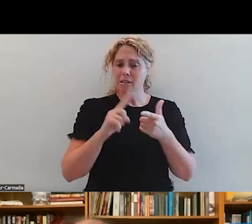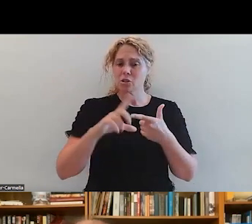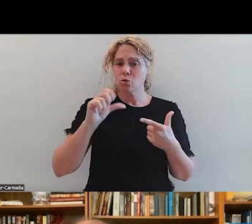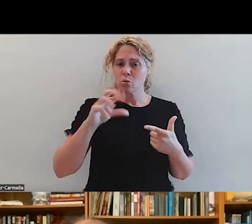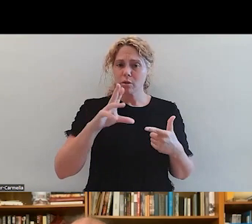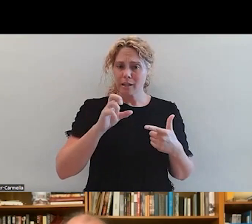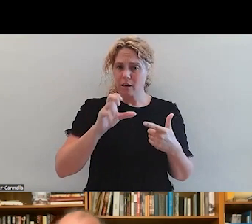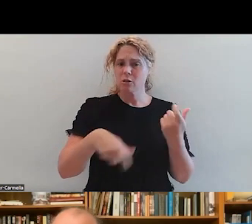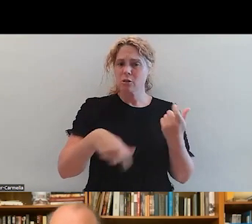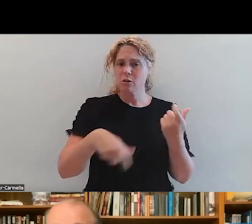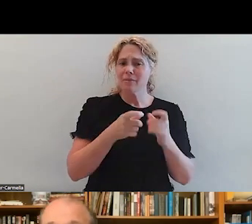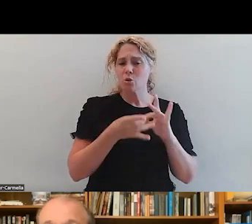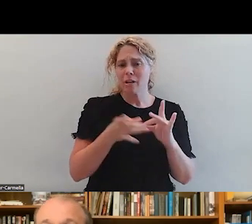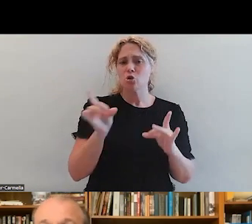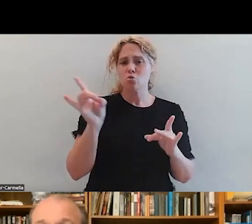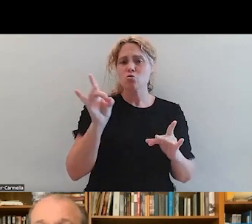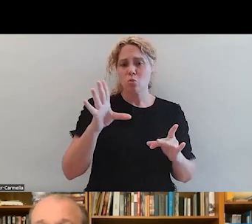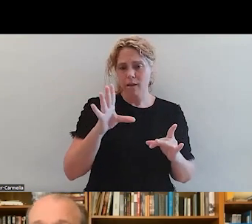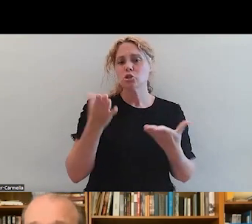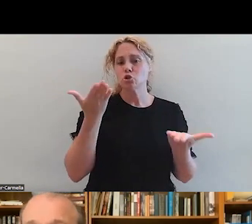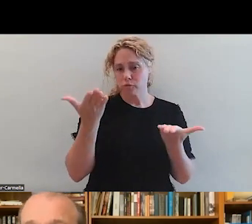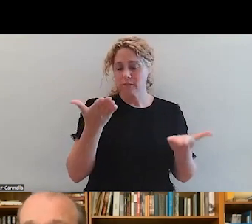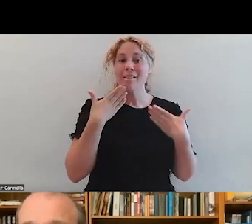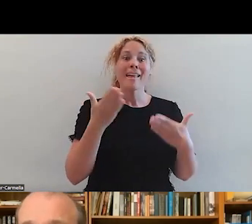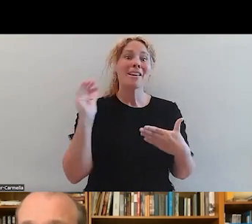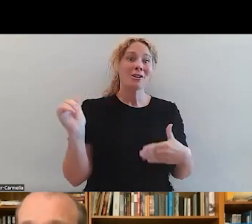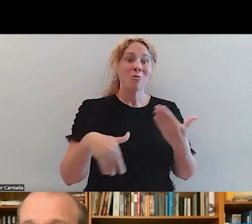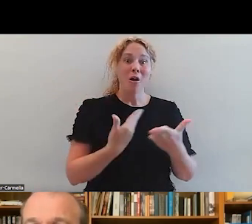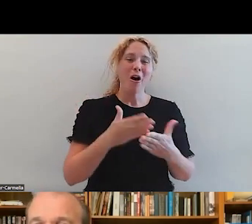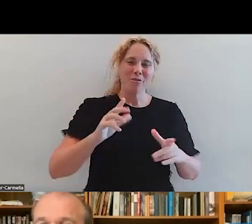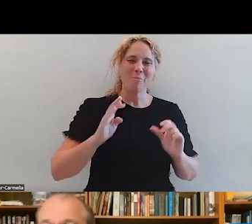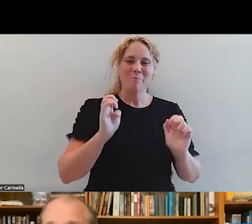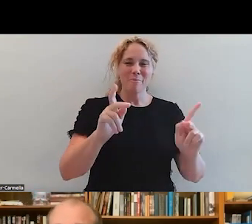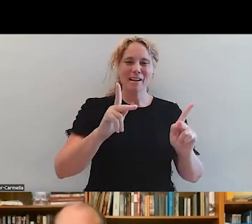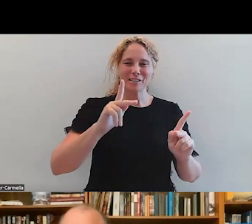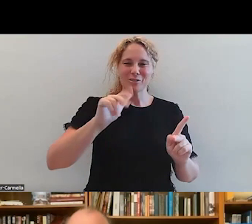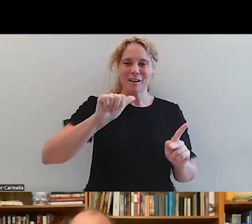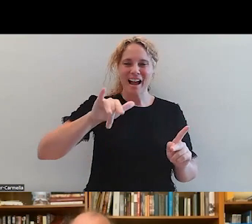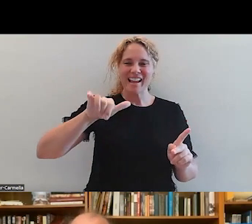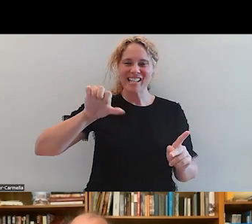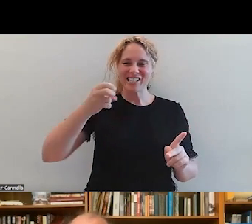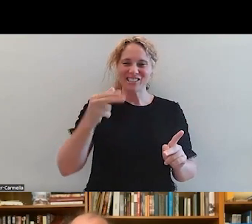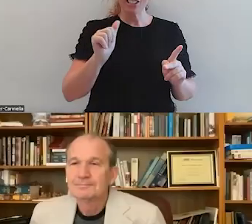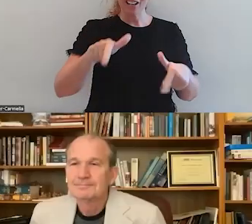specifically related to crisis services. So thank you all, and back to you, Aisha.